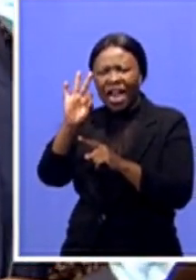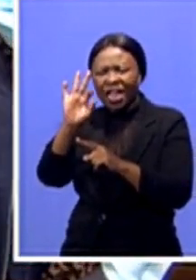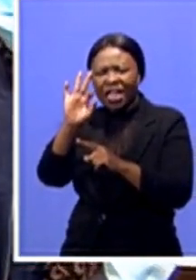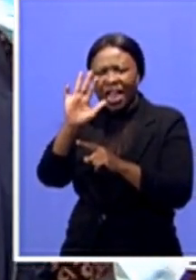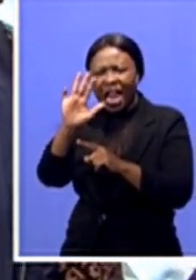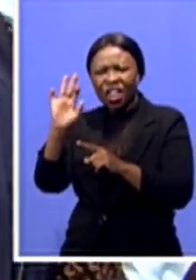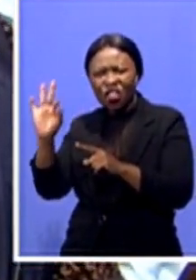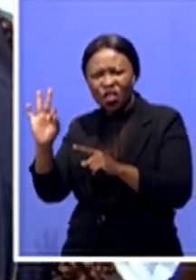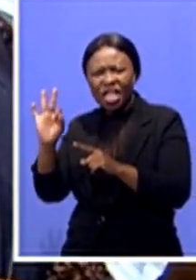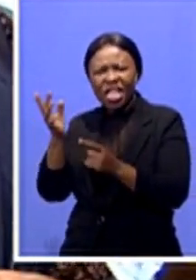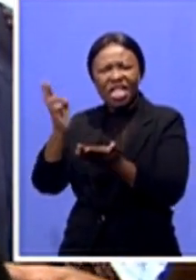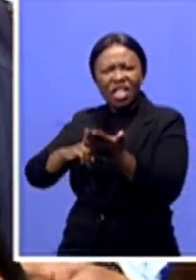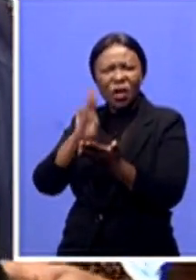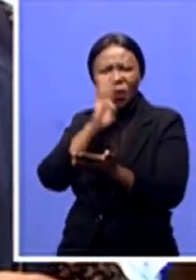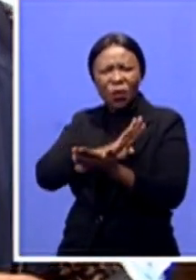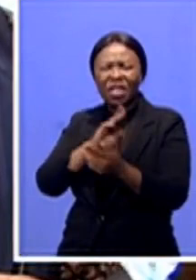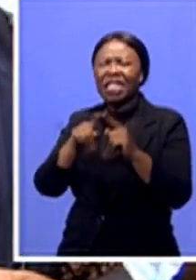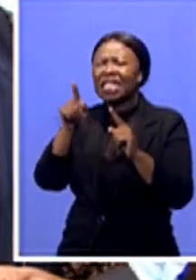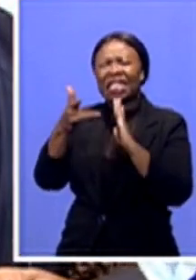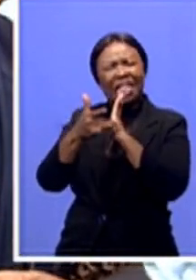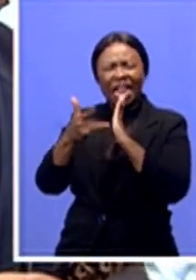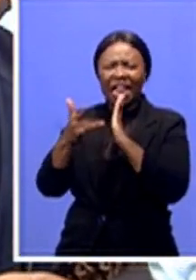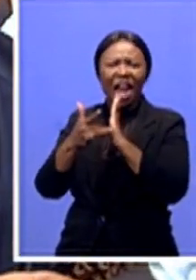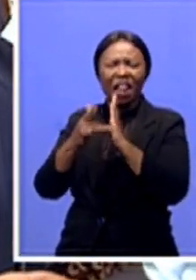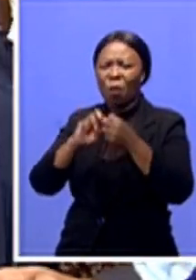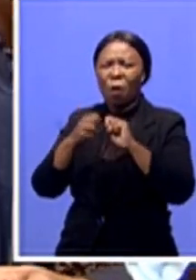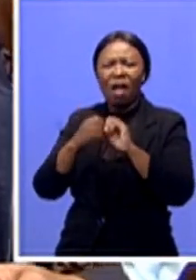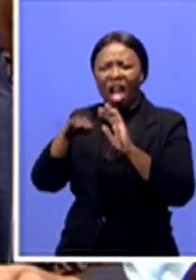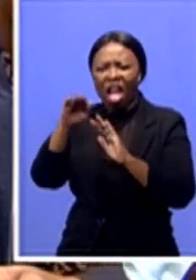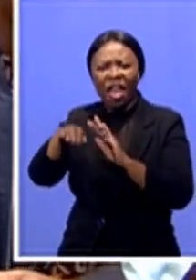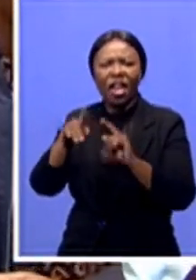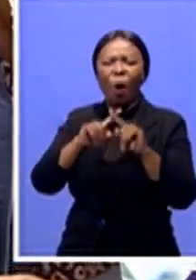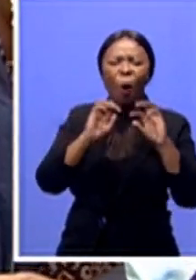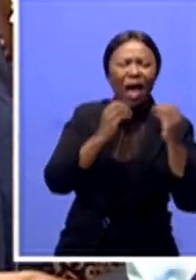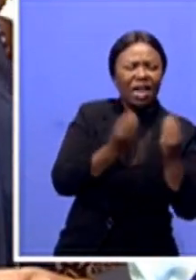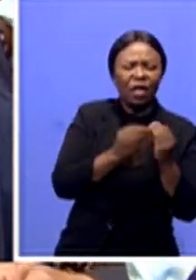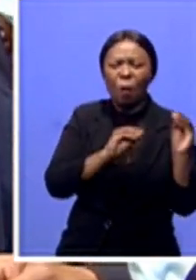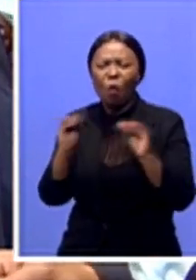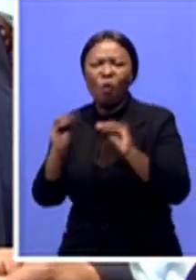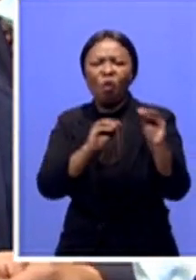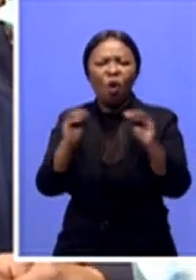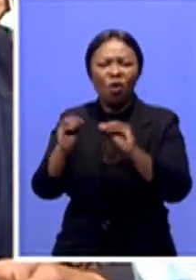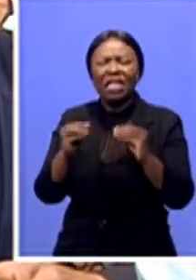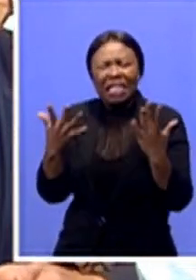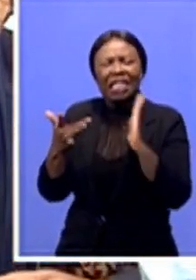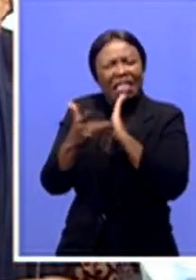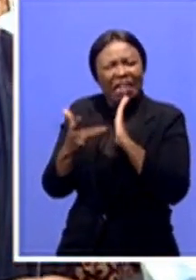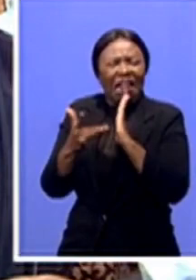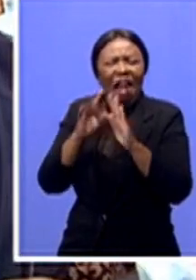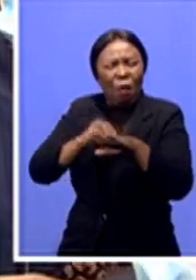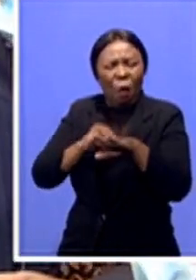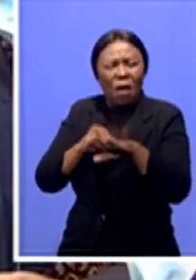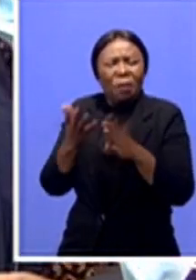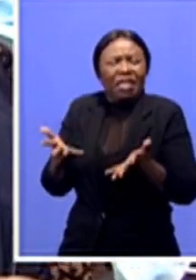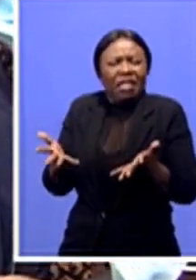Now and again, organizations and movements do have technical glitches. And we're a big